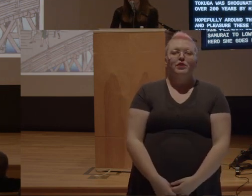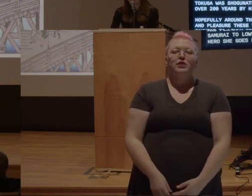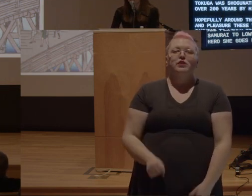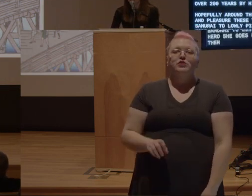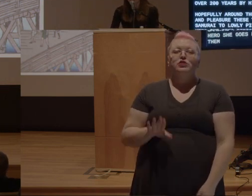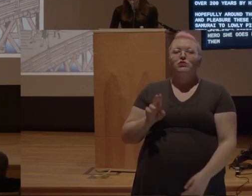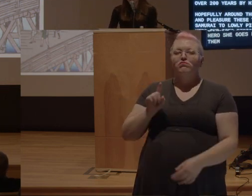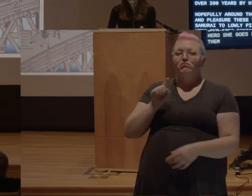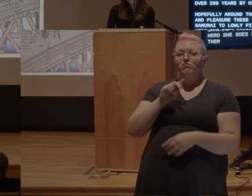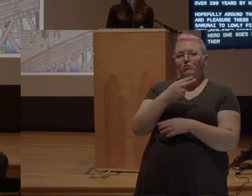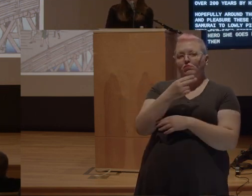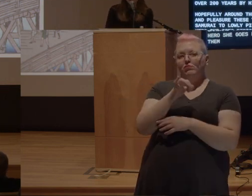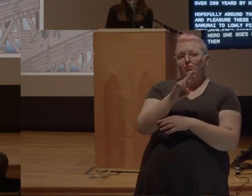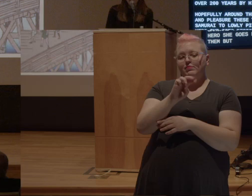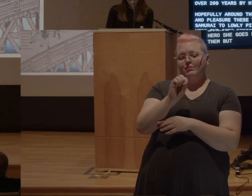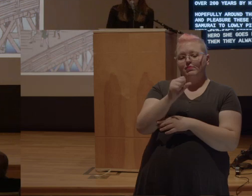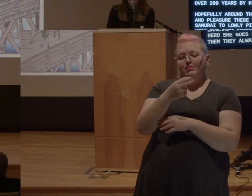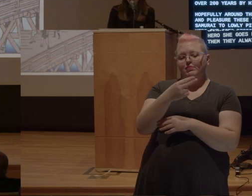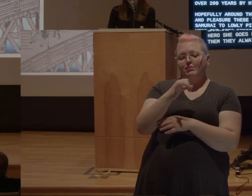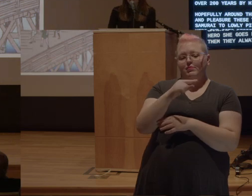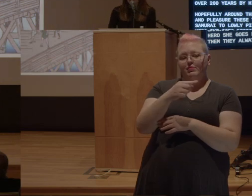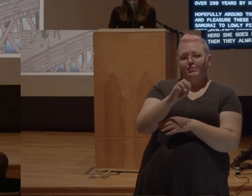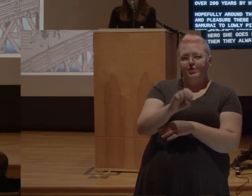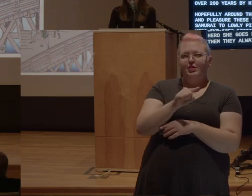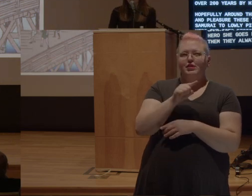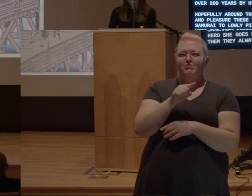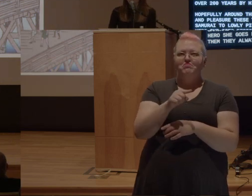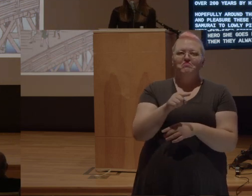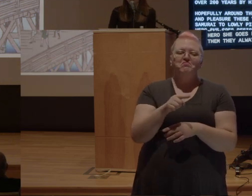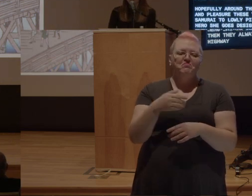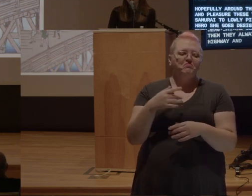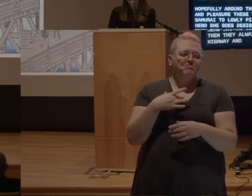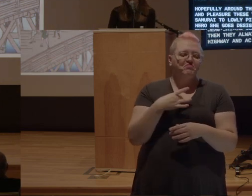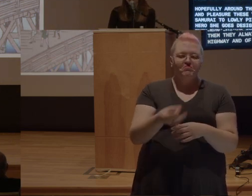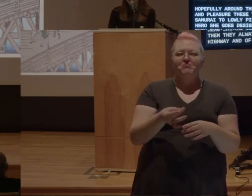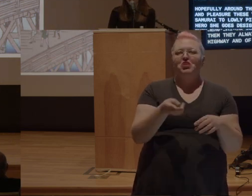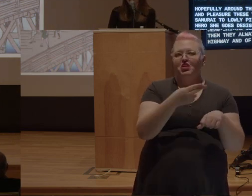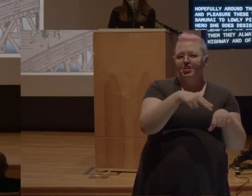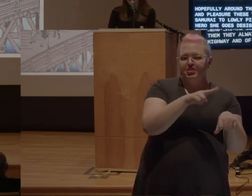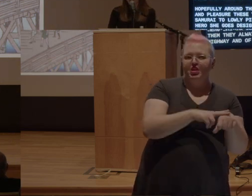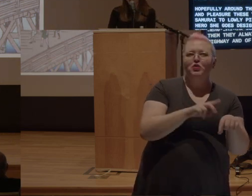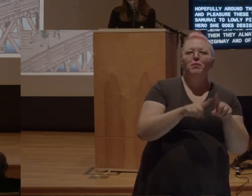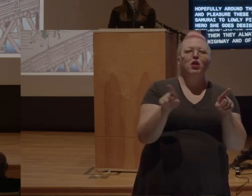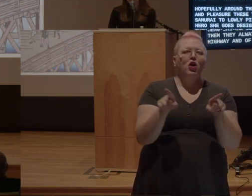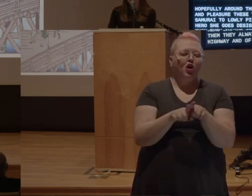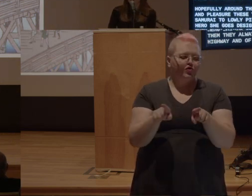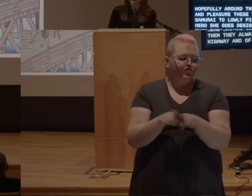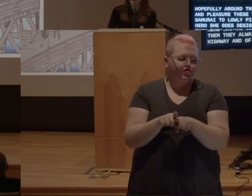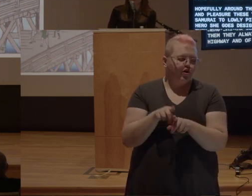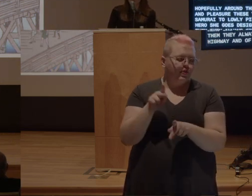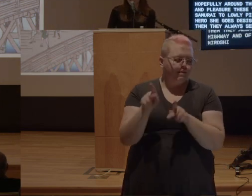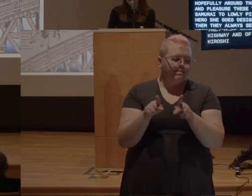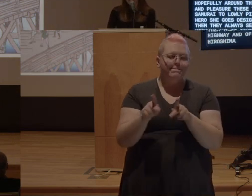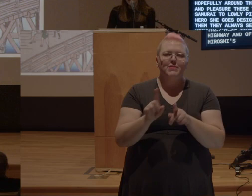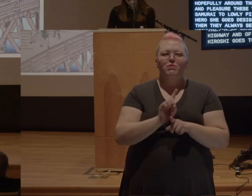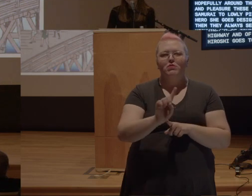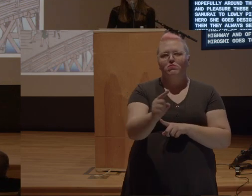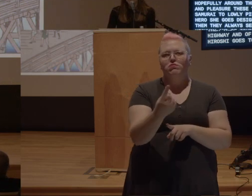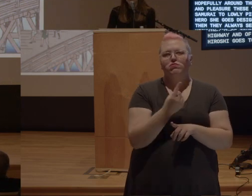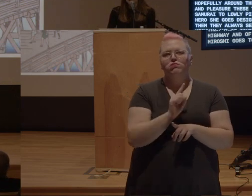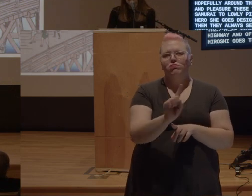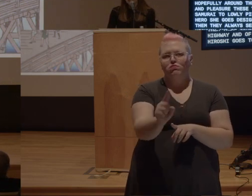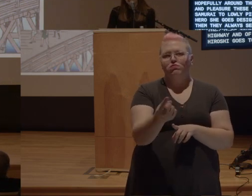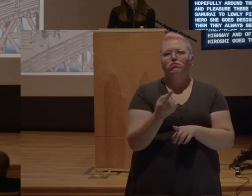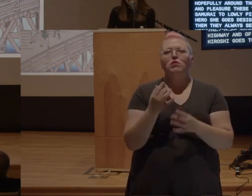them. They're always seen trudging slowly along the highway and across bridges in Hiroshige's Tokaido scenes. And